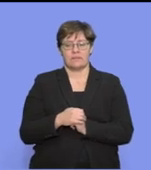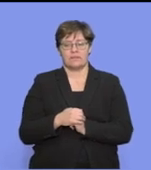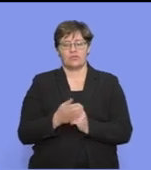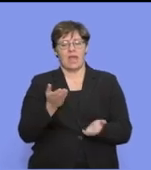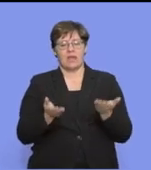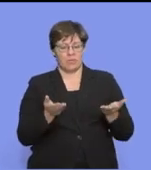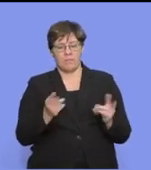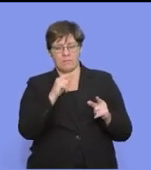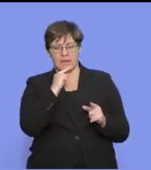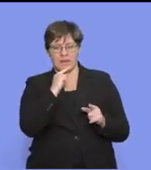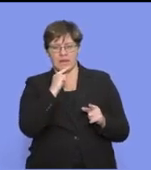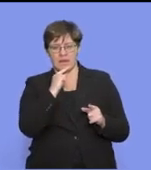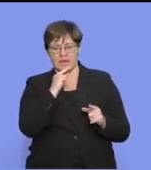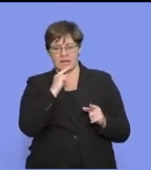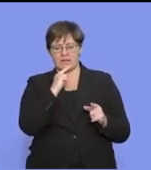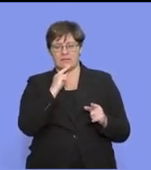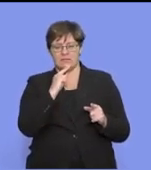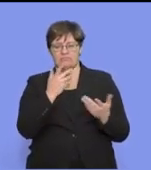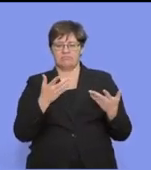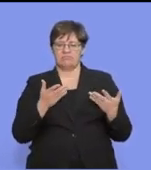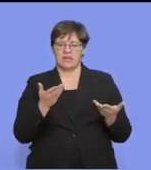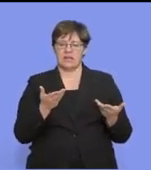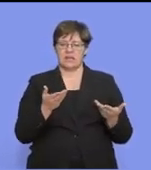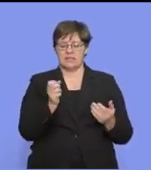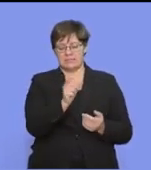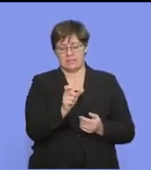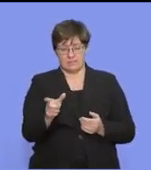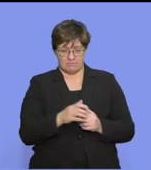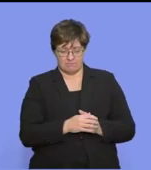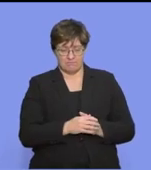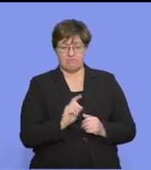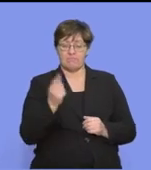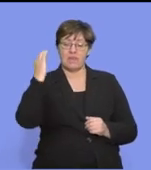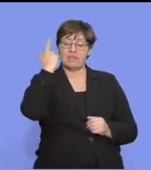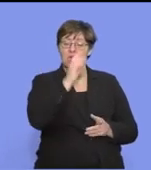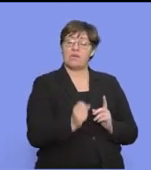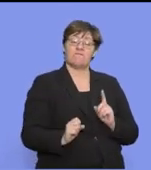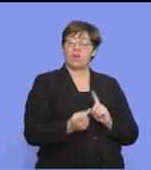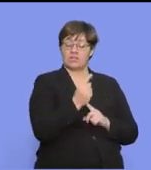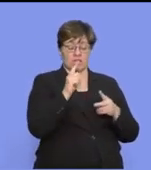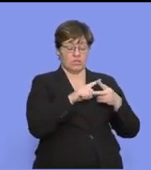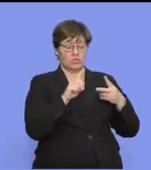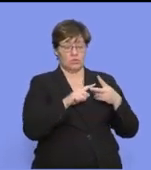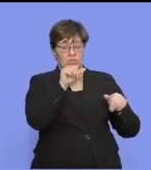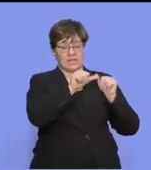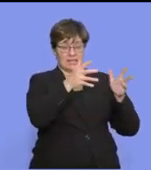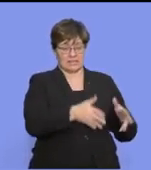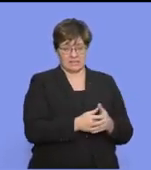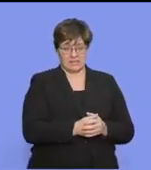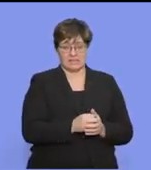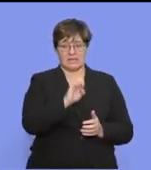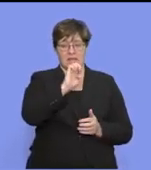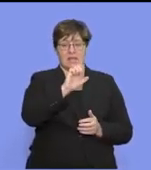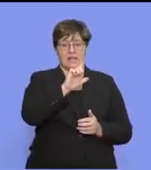something, and then equilibrium is sort of stasis. Okay, so if we have a look at this theory, it was first put